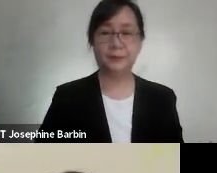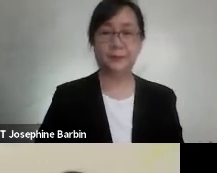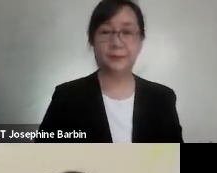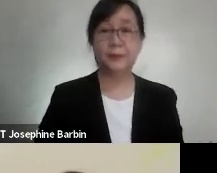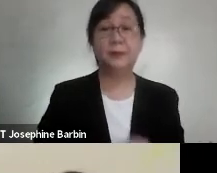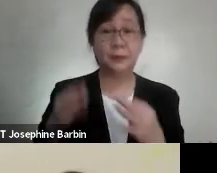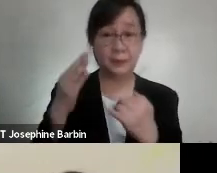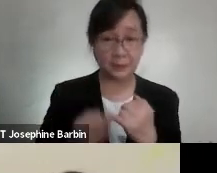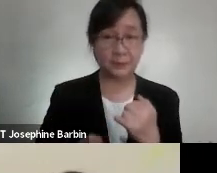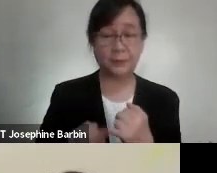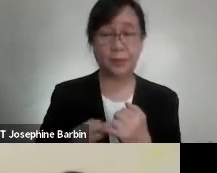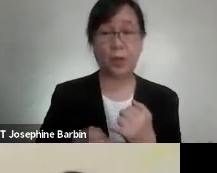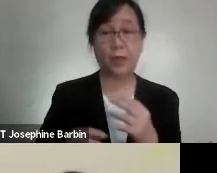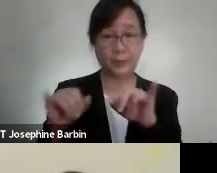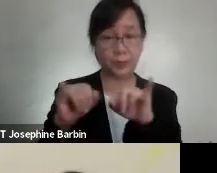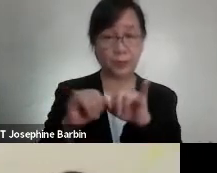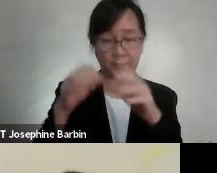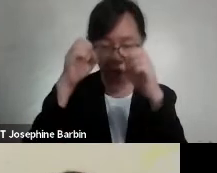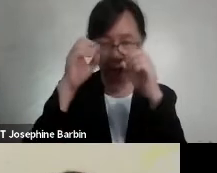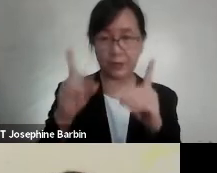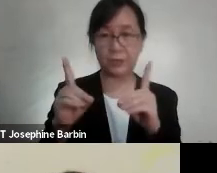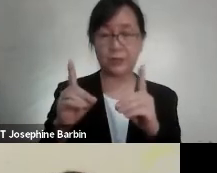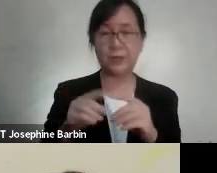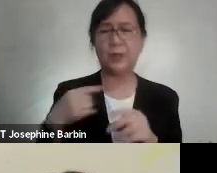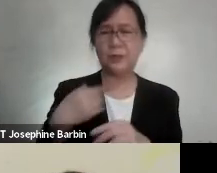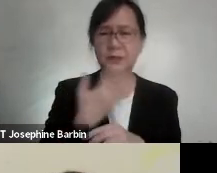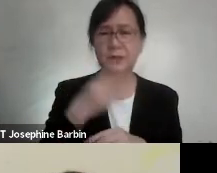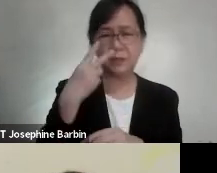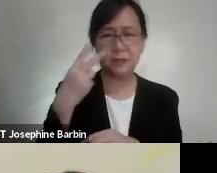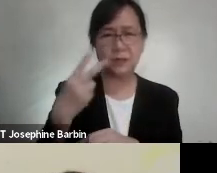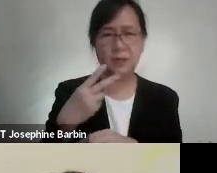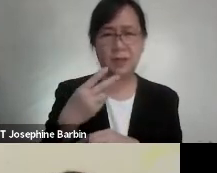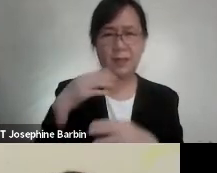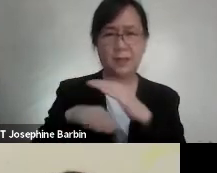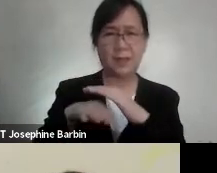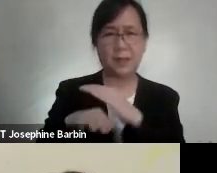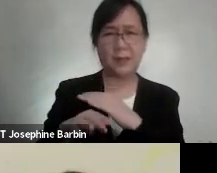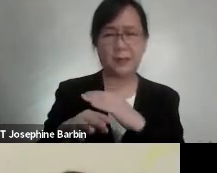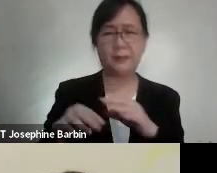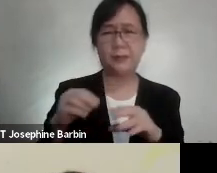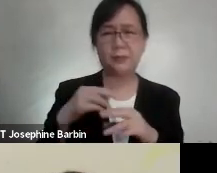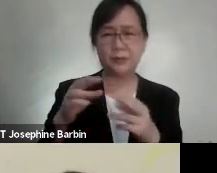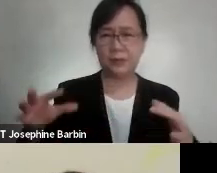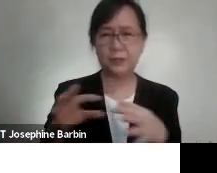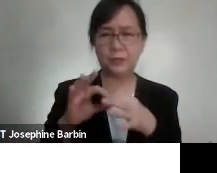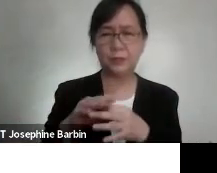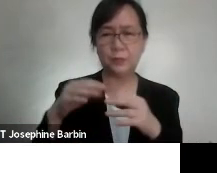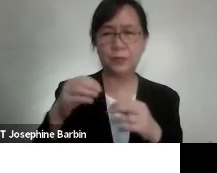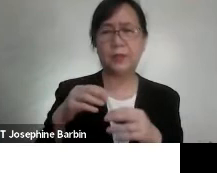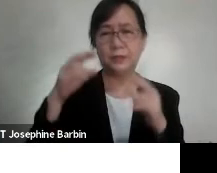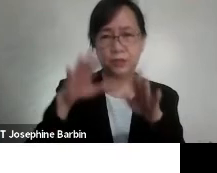Finally, on the issue of education, we see that the problem of access plays out in relation to children's